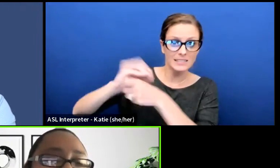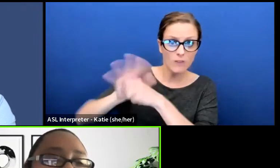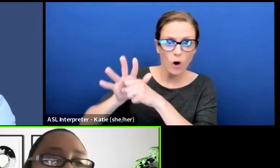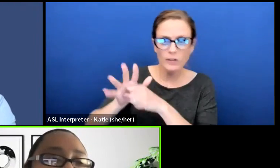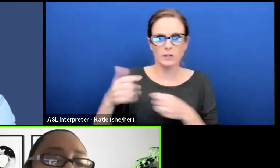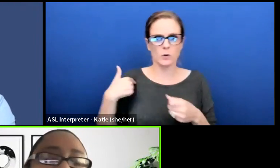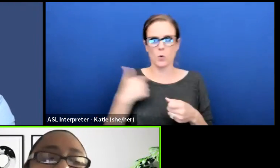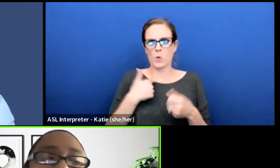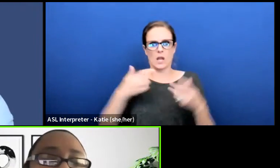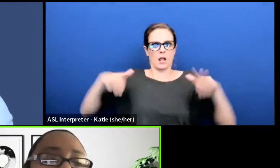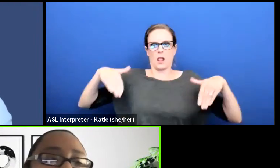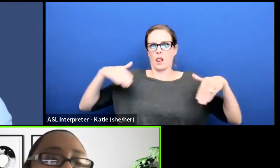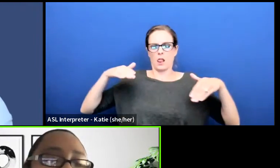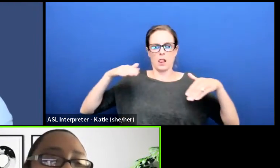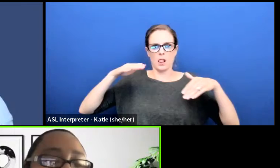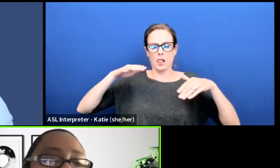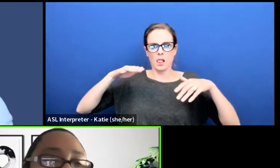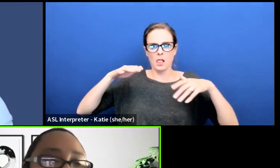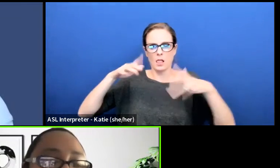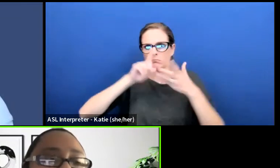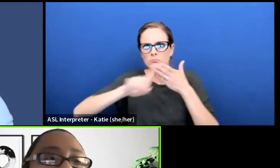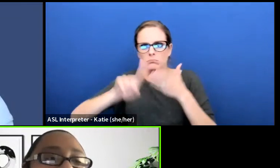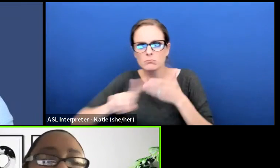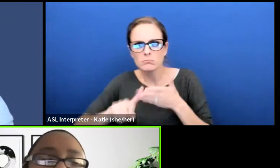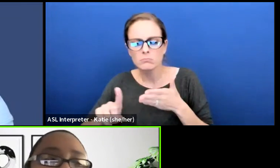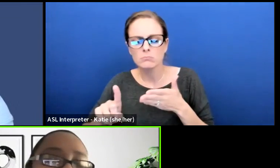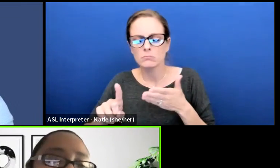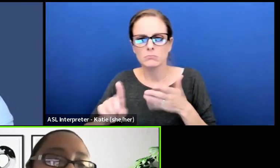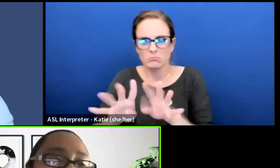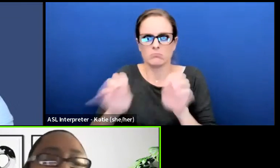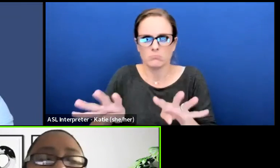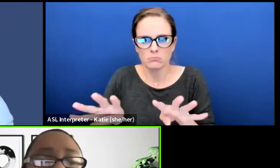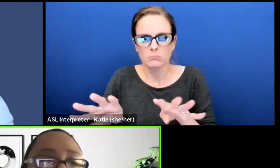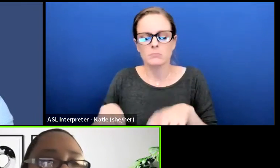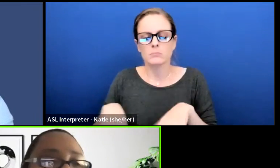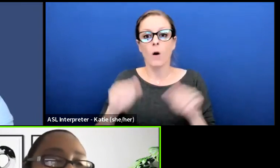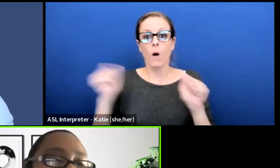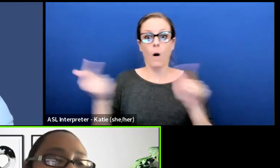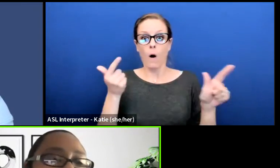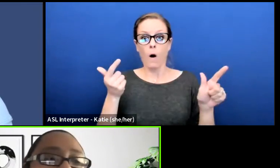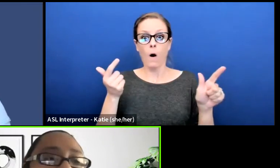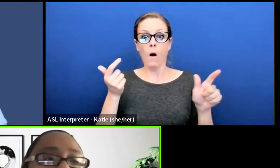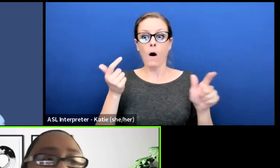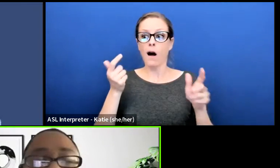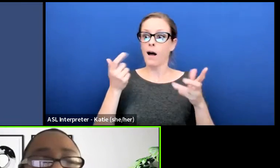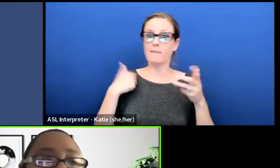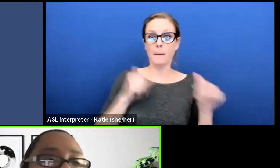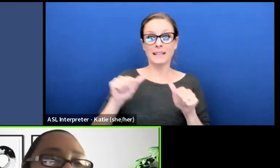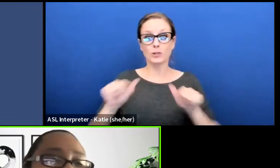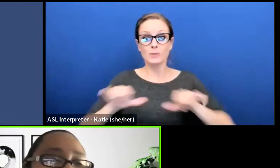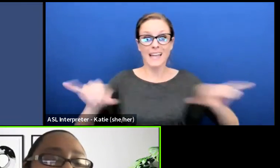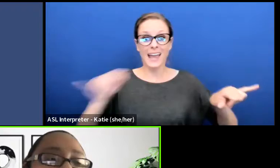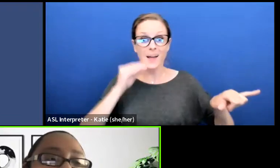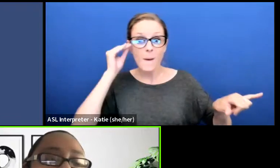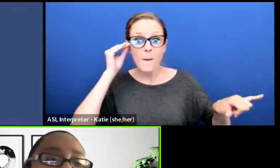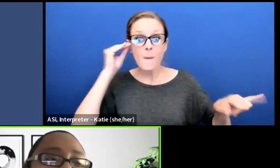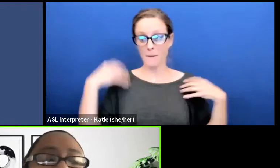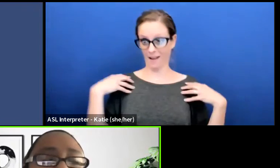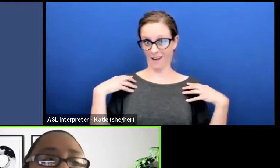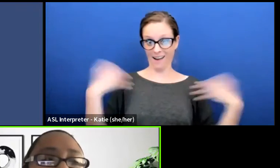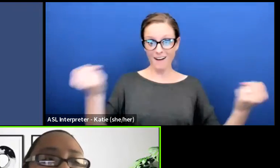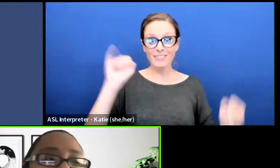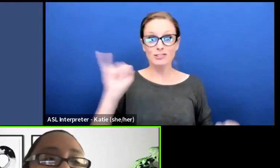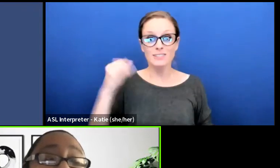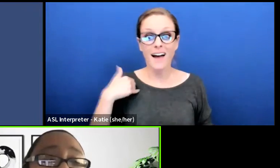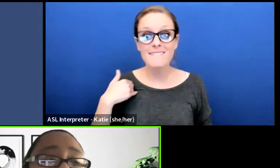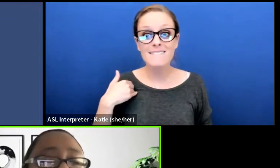it, and, because not everybody has the same privileges of staying at home, having health insurance, paying for medication. And so I think